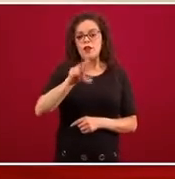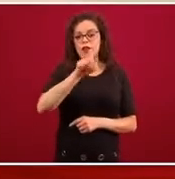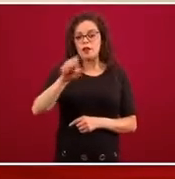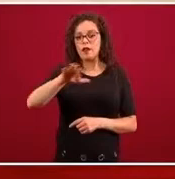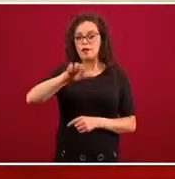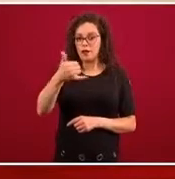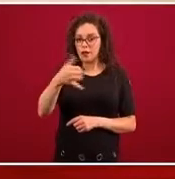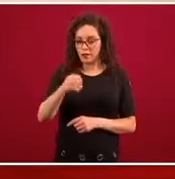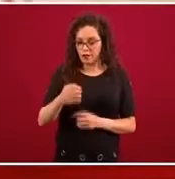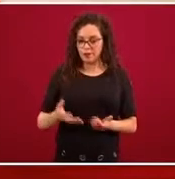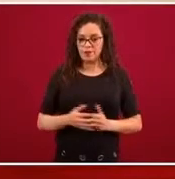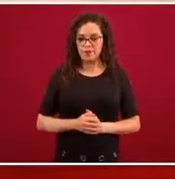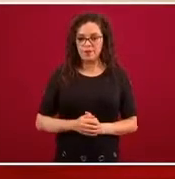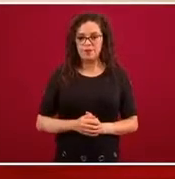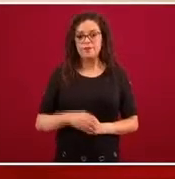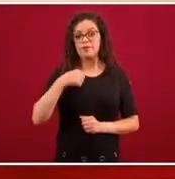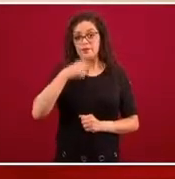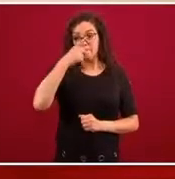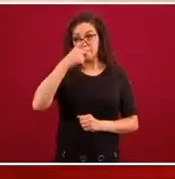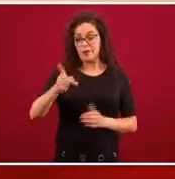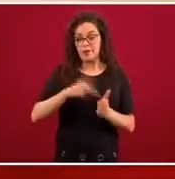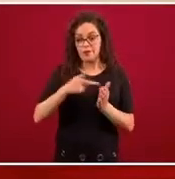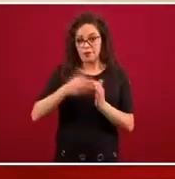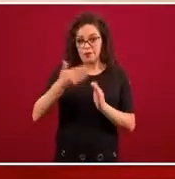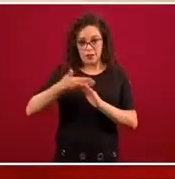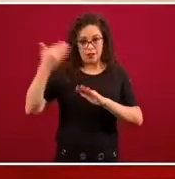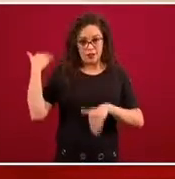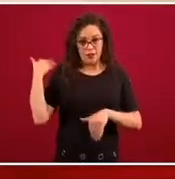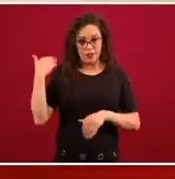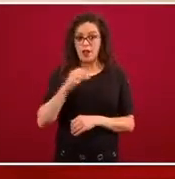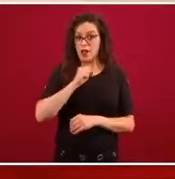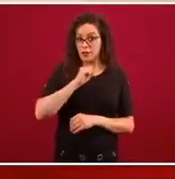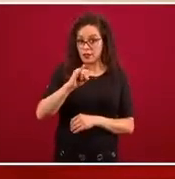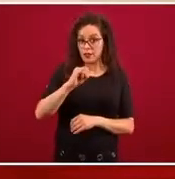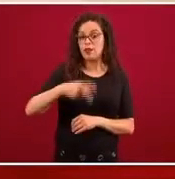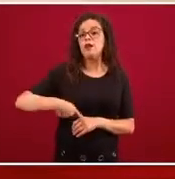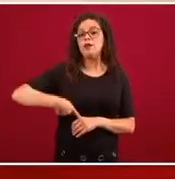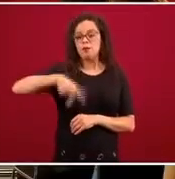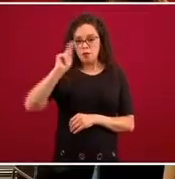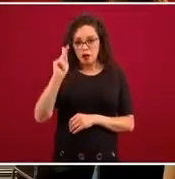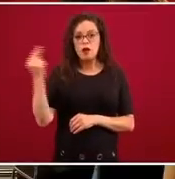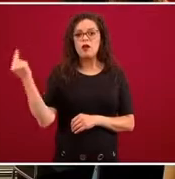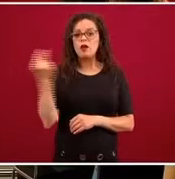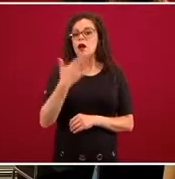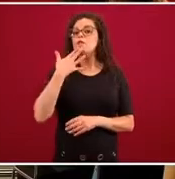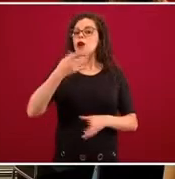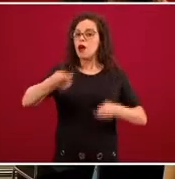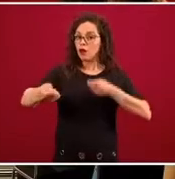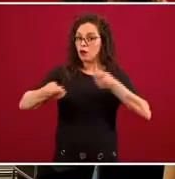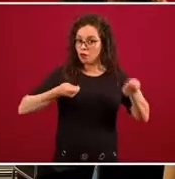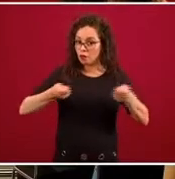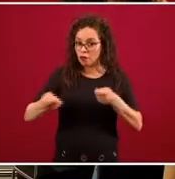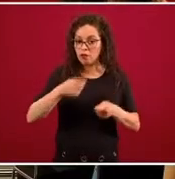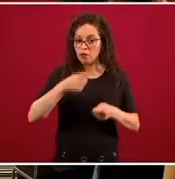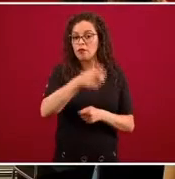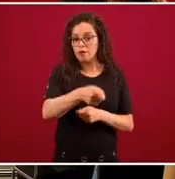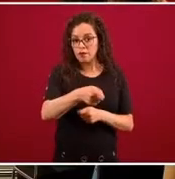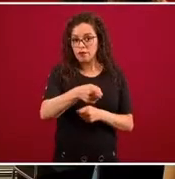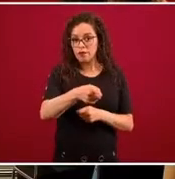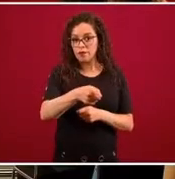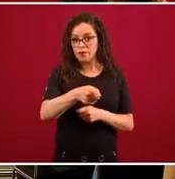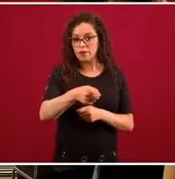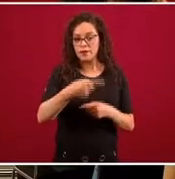lifting some of the restrictions in those regions starting May the 18th, but if and only if they are